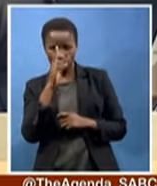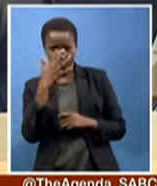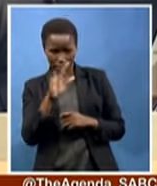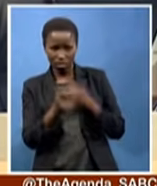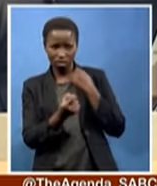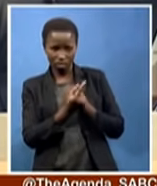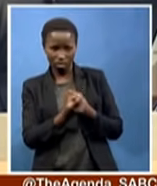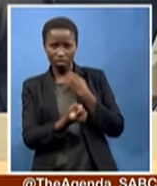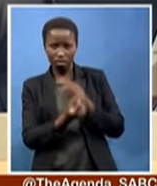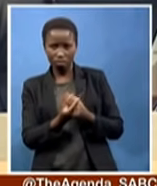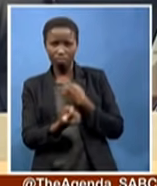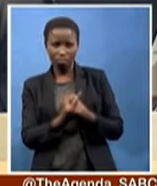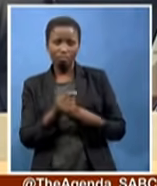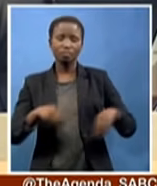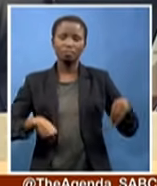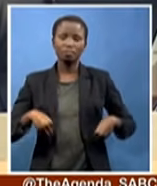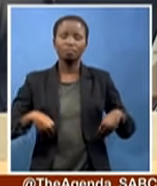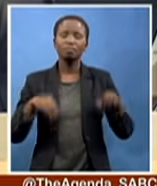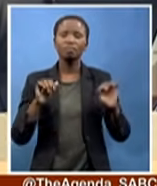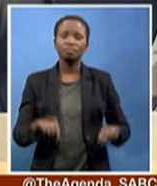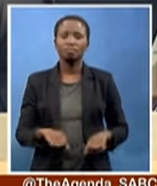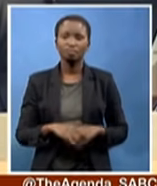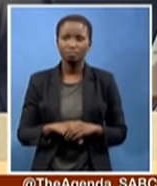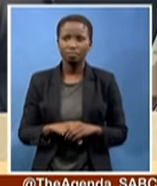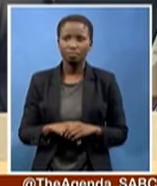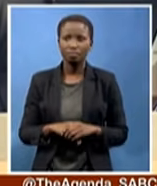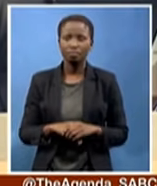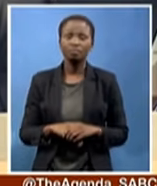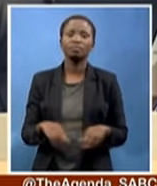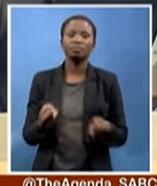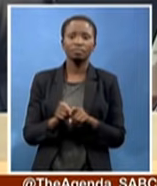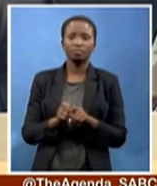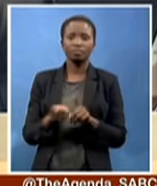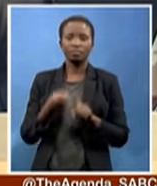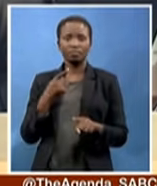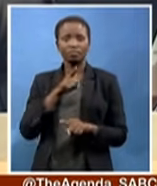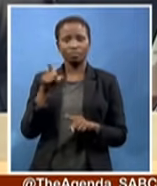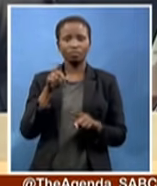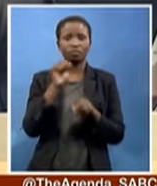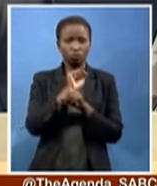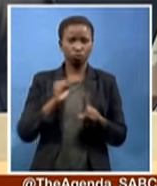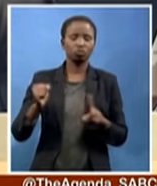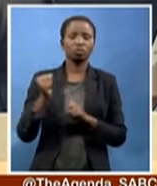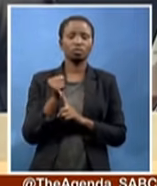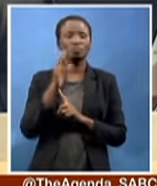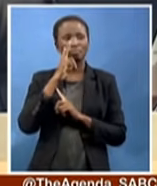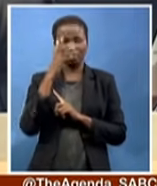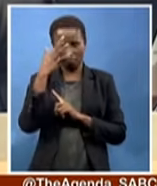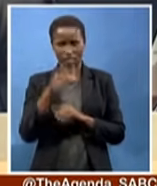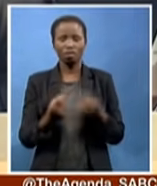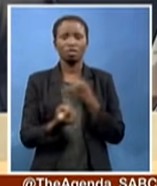ranks, and in other parts of society. It has taken a number of